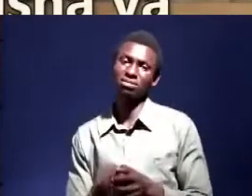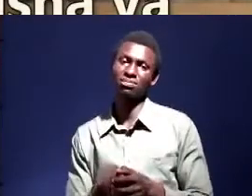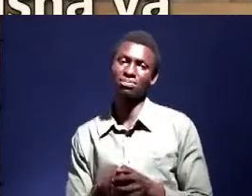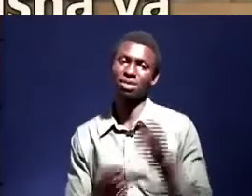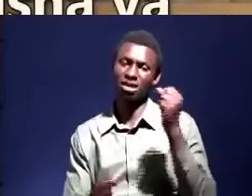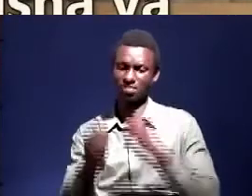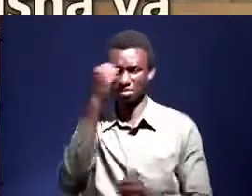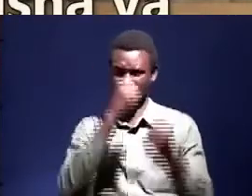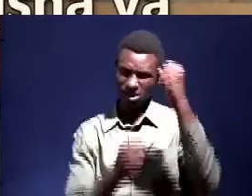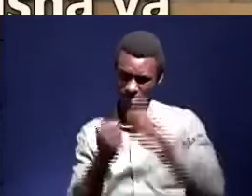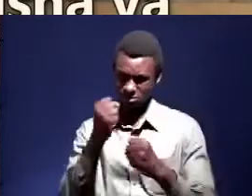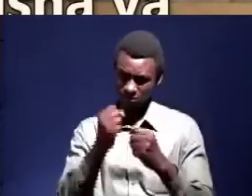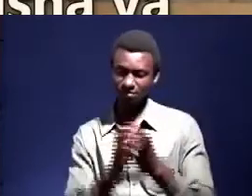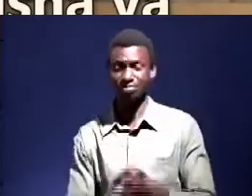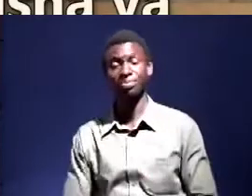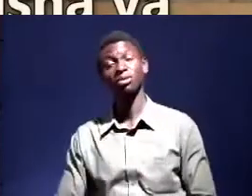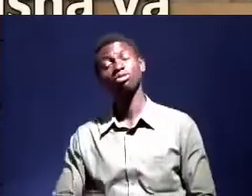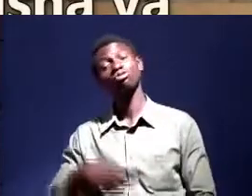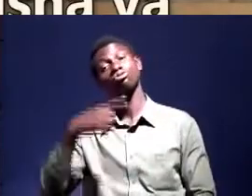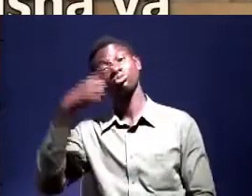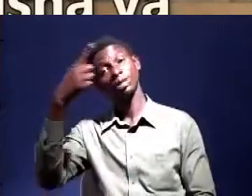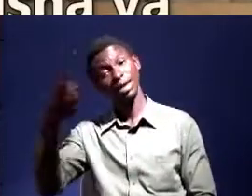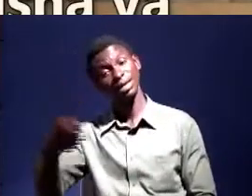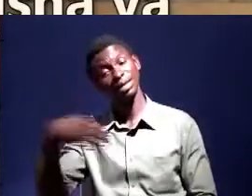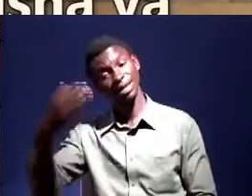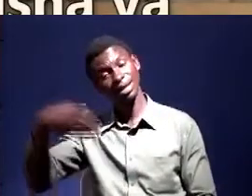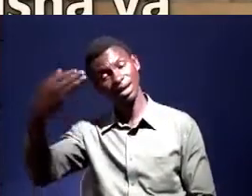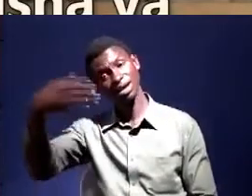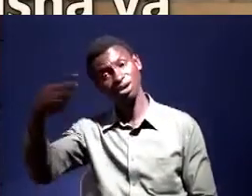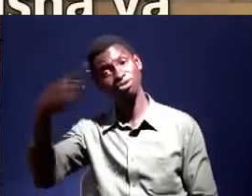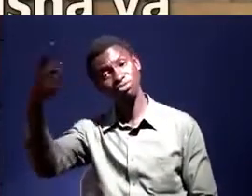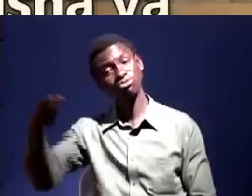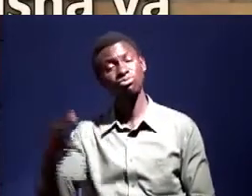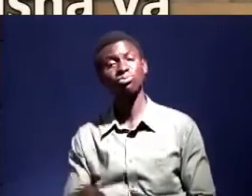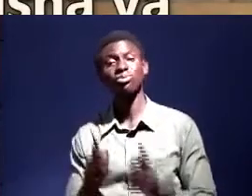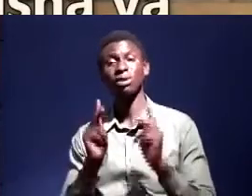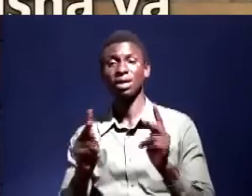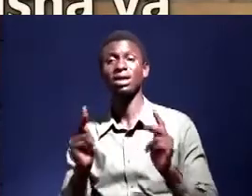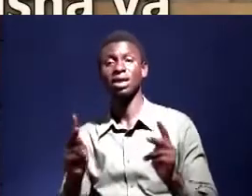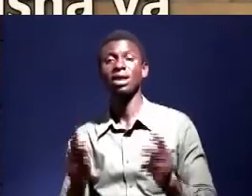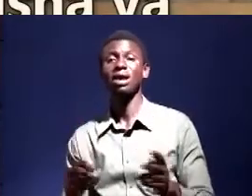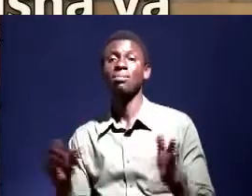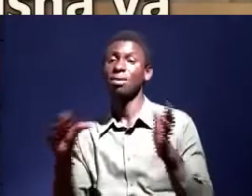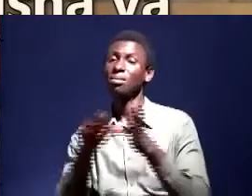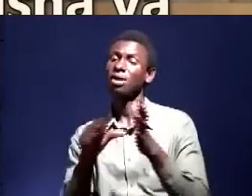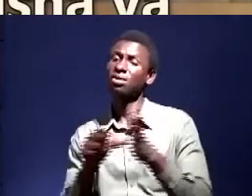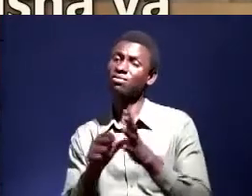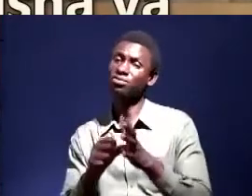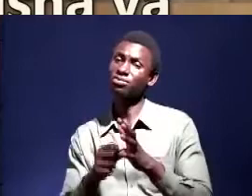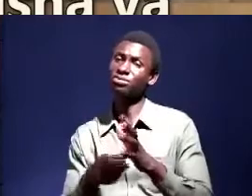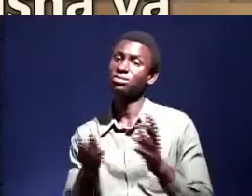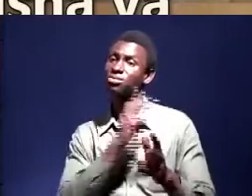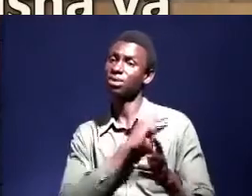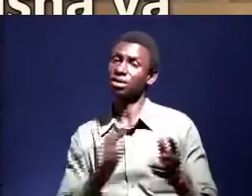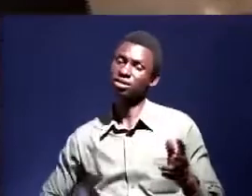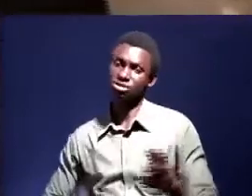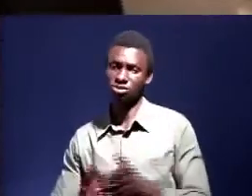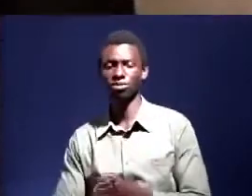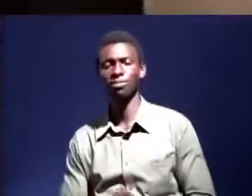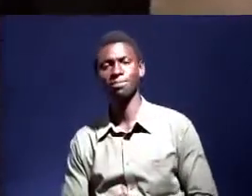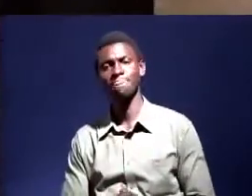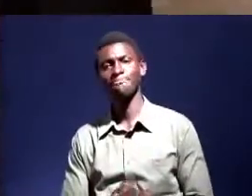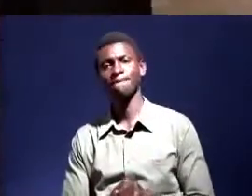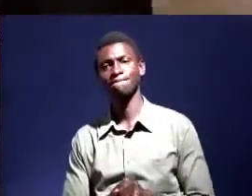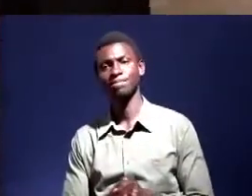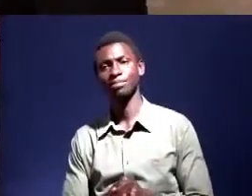kukua kama mwanafunzi wa Kristo. Baptism gives a new sense of freedom. Ubatizo unakupa hisia mpya ya